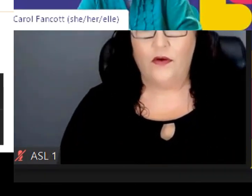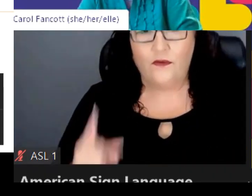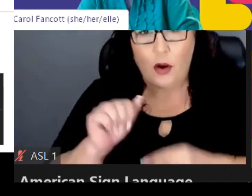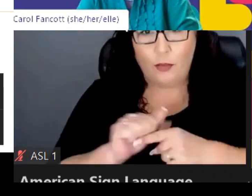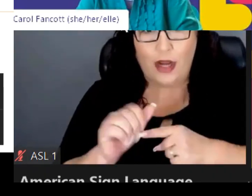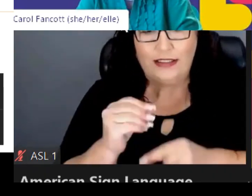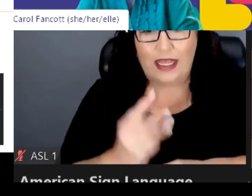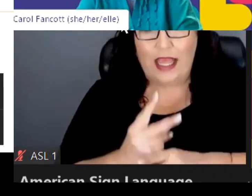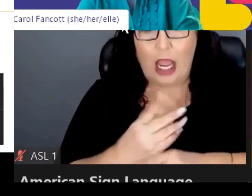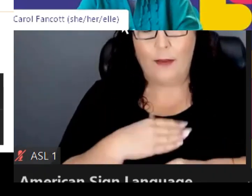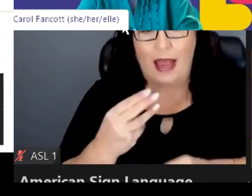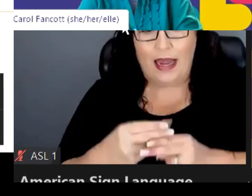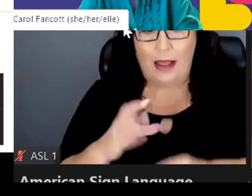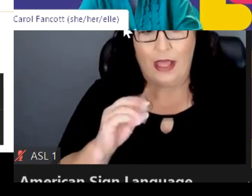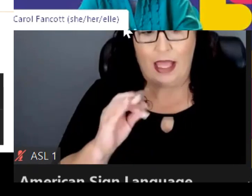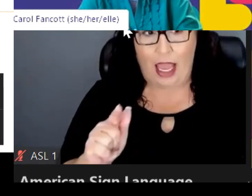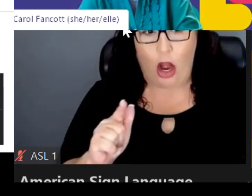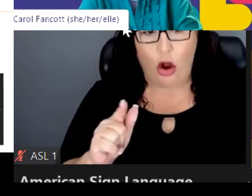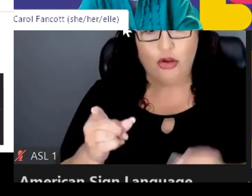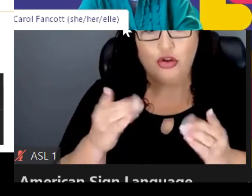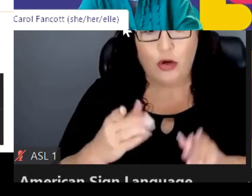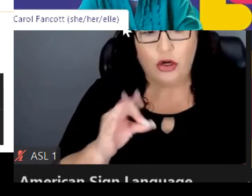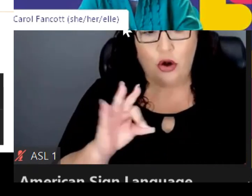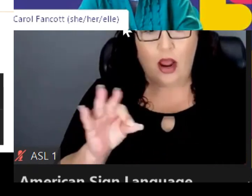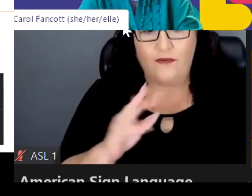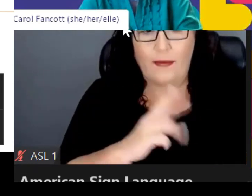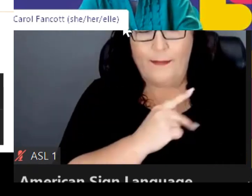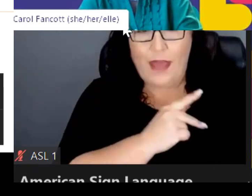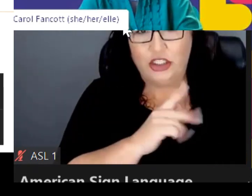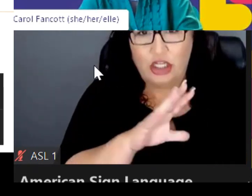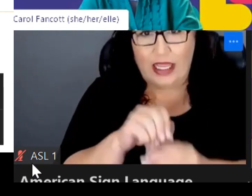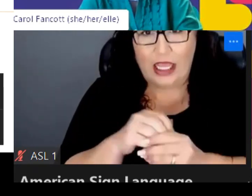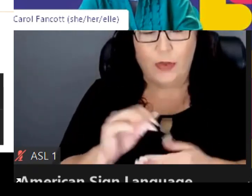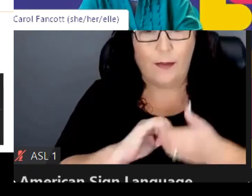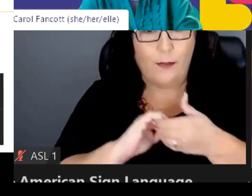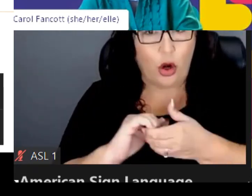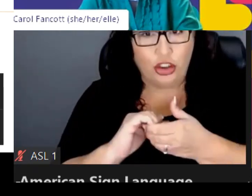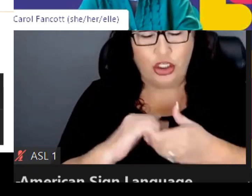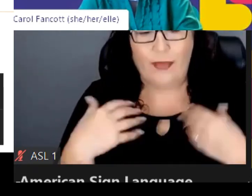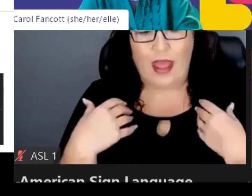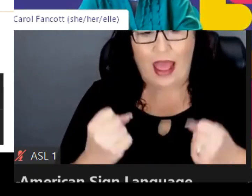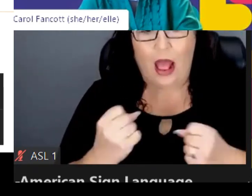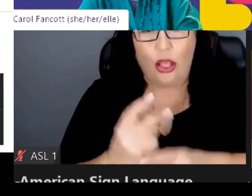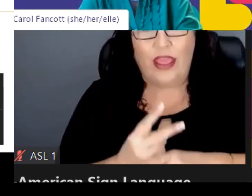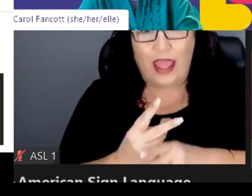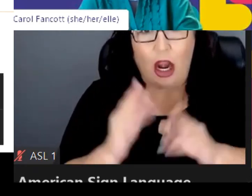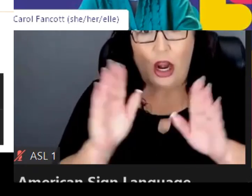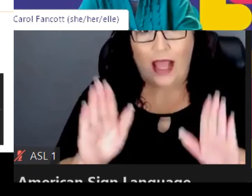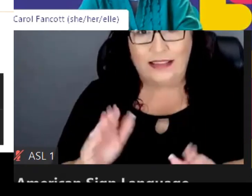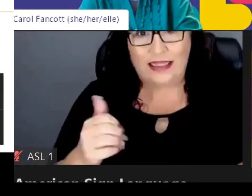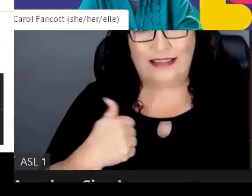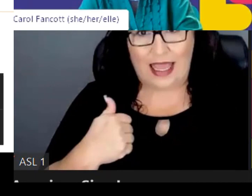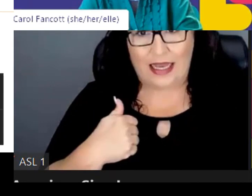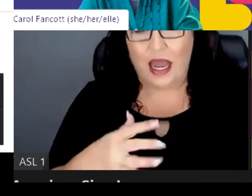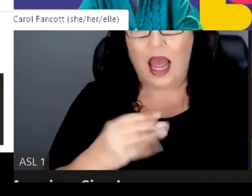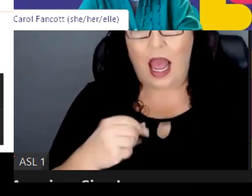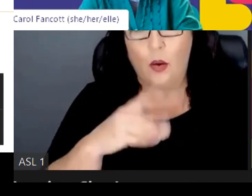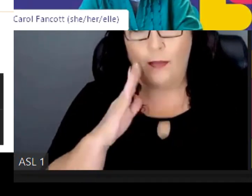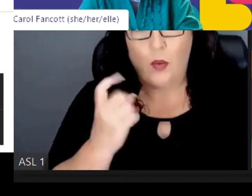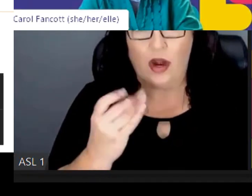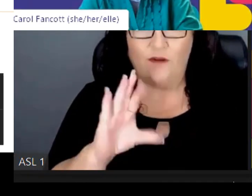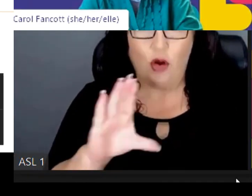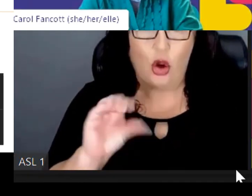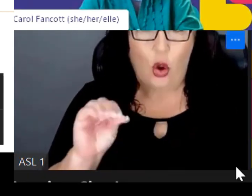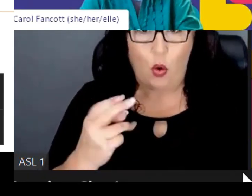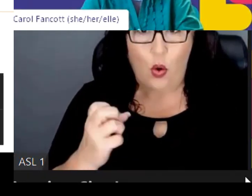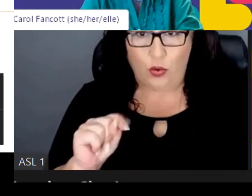in care. My name is Carol Fancott, Director of Patient Engagement and Partnerships at Healthcare Excellence Canada, and I will